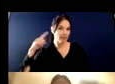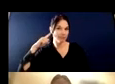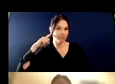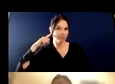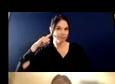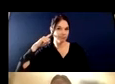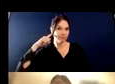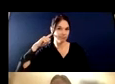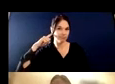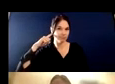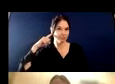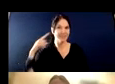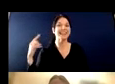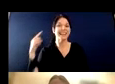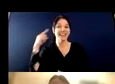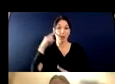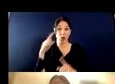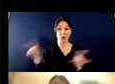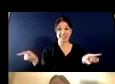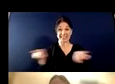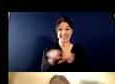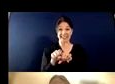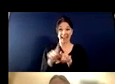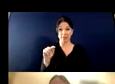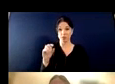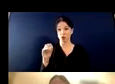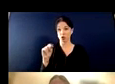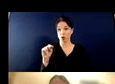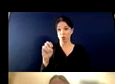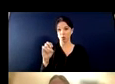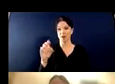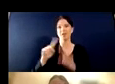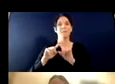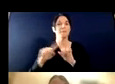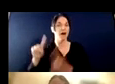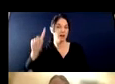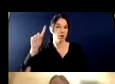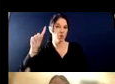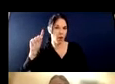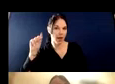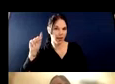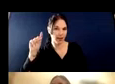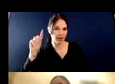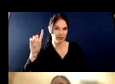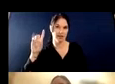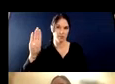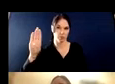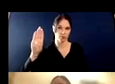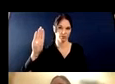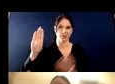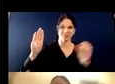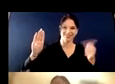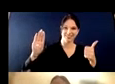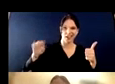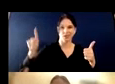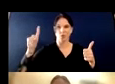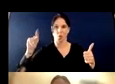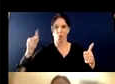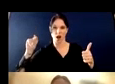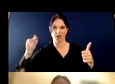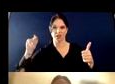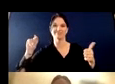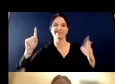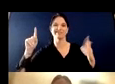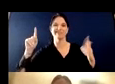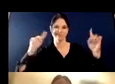to hear the same tone at 20 decibels. So what you might hear the audiologist say is